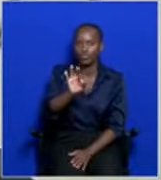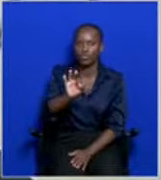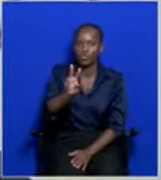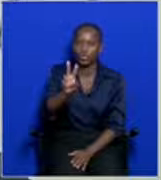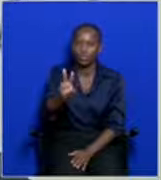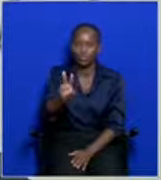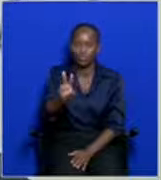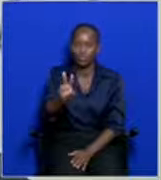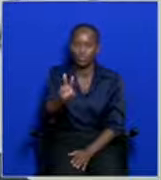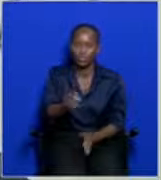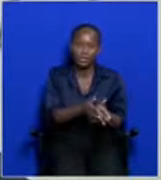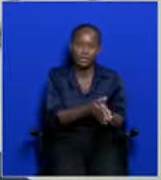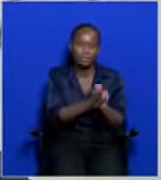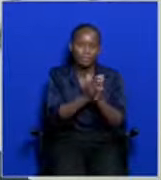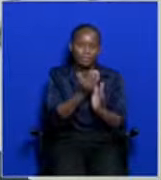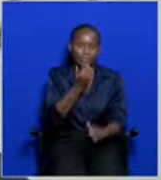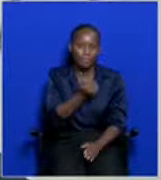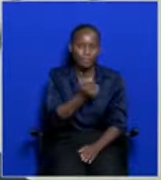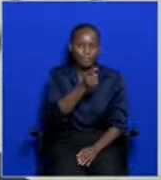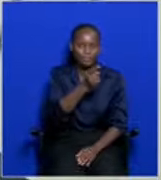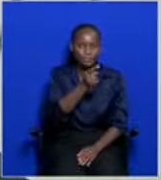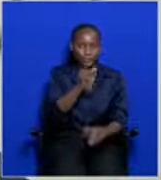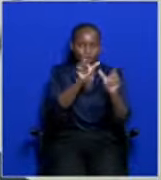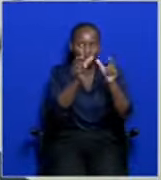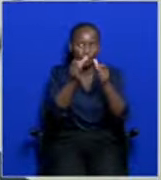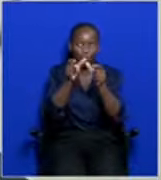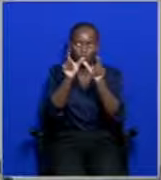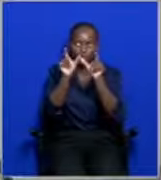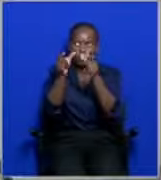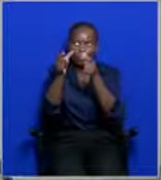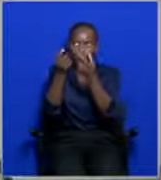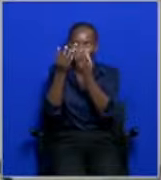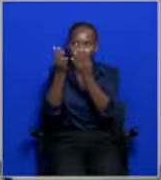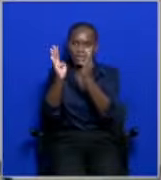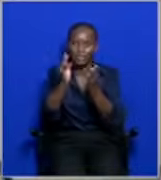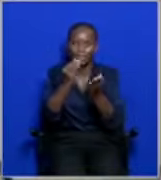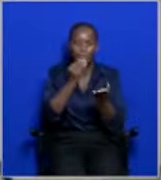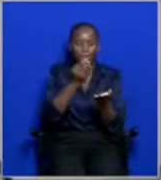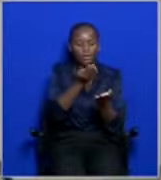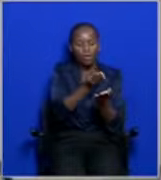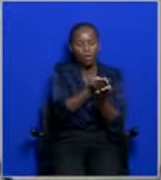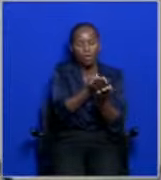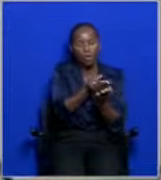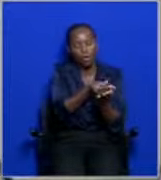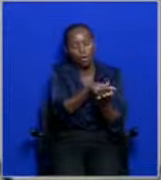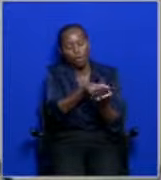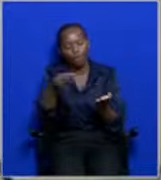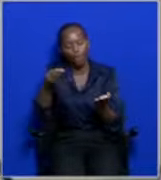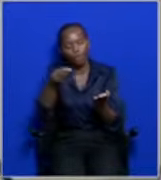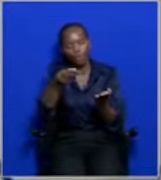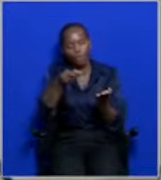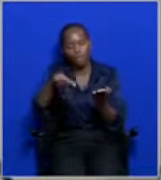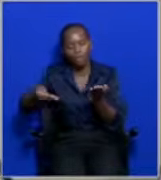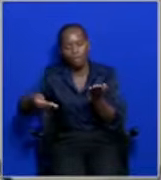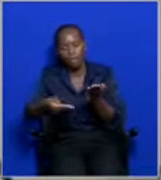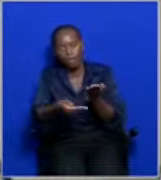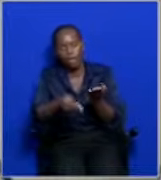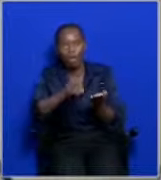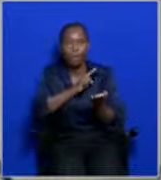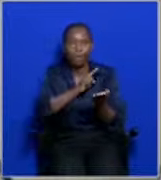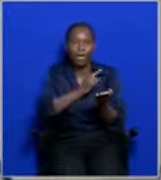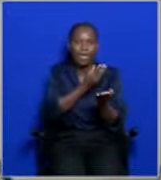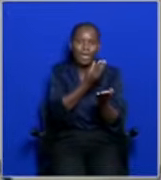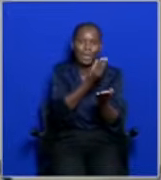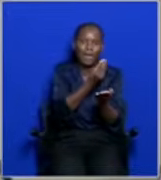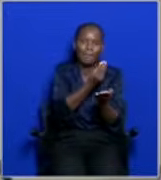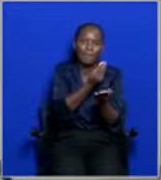remove them from their current place and to bring them here. The numbering will be a bit out, because when the copies were ran from the docket,